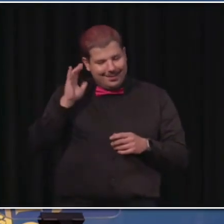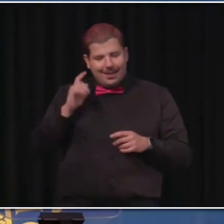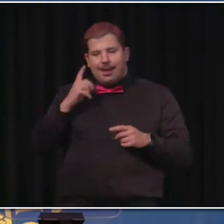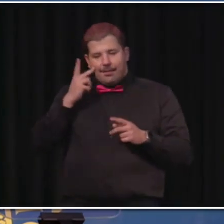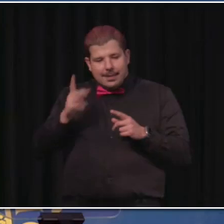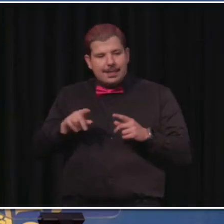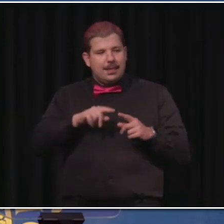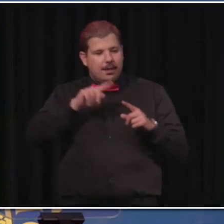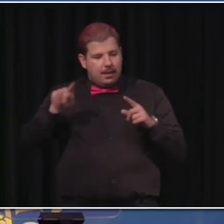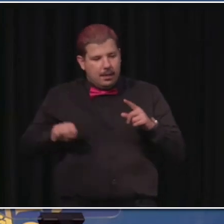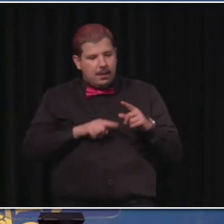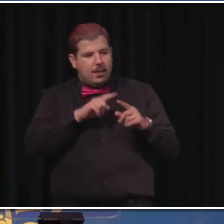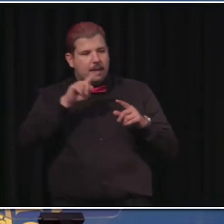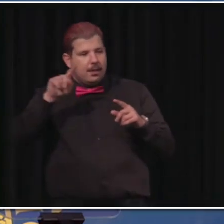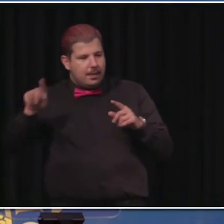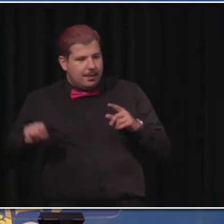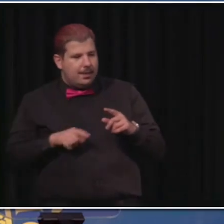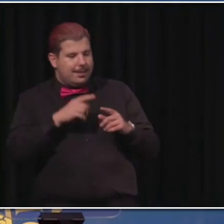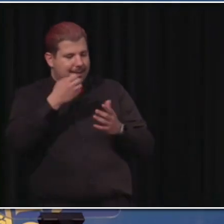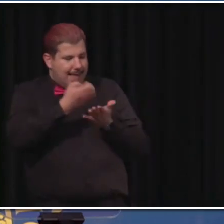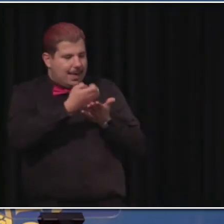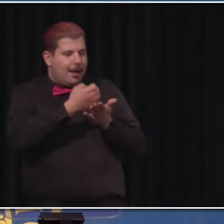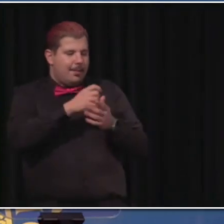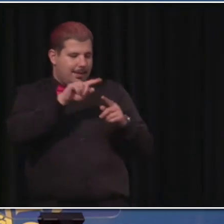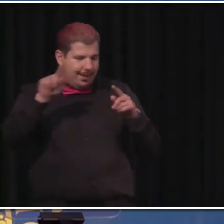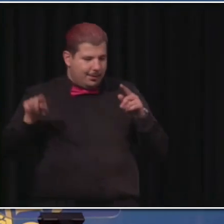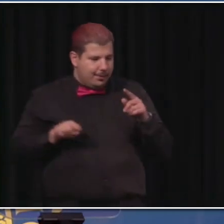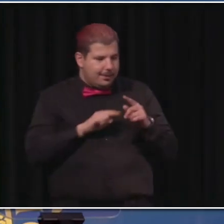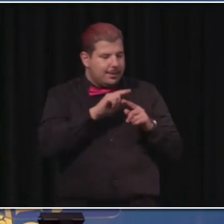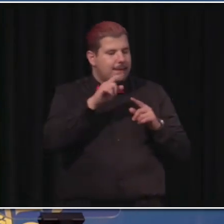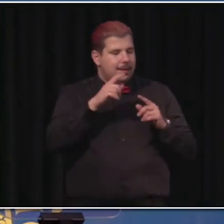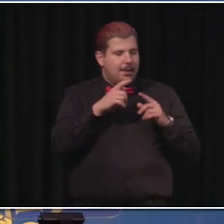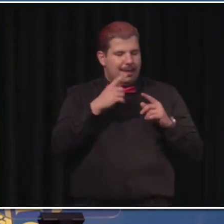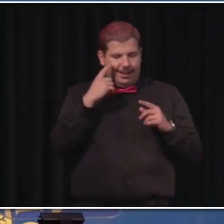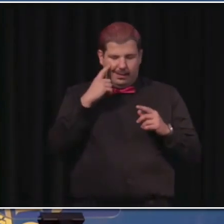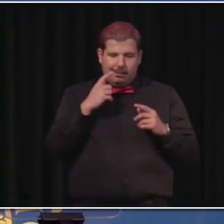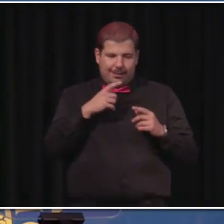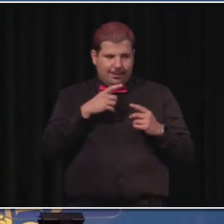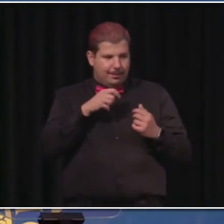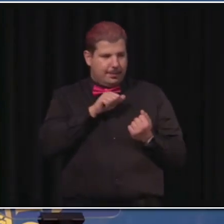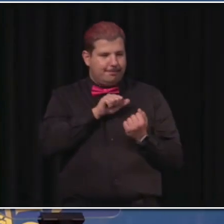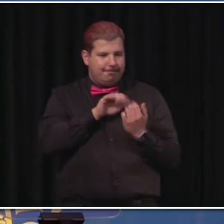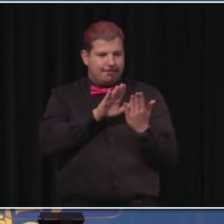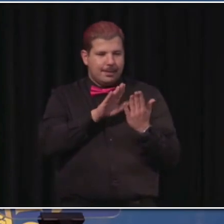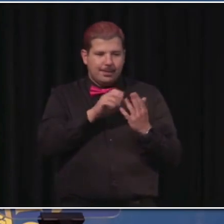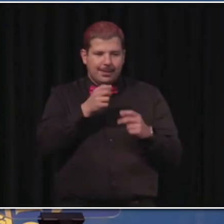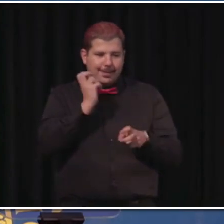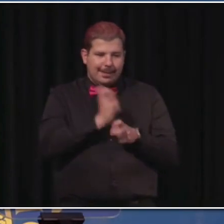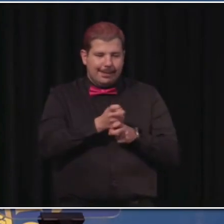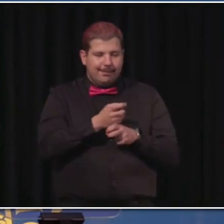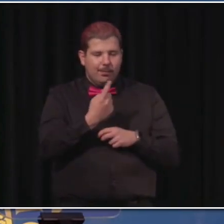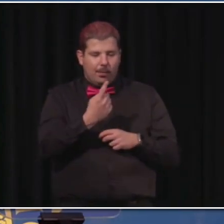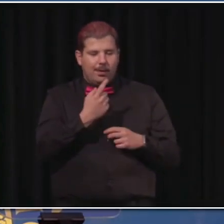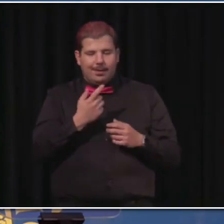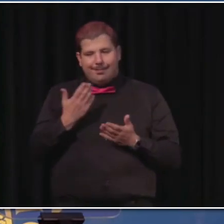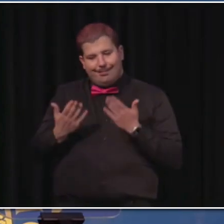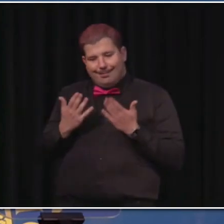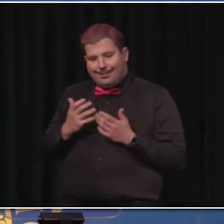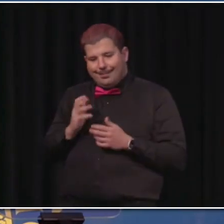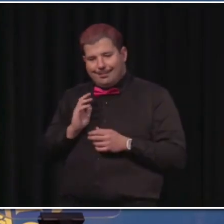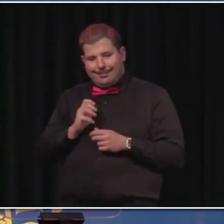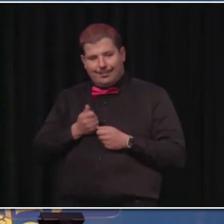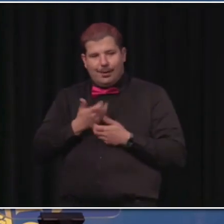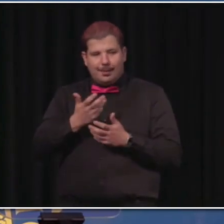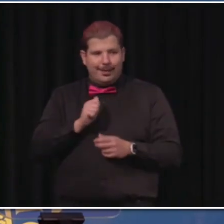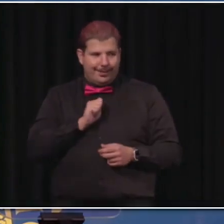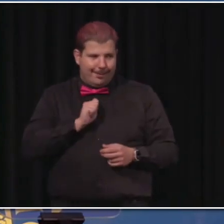and I think we're about to, these economic cycles, and I think we're about to go through a difficult one, unfortunately. Maybe one of our own making, unfortunately, too. But